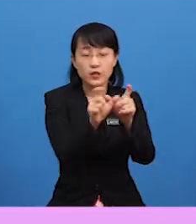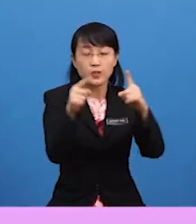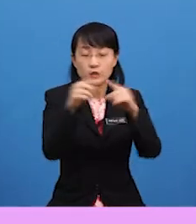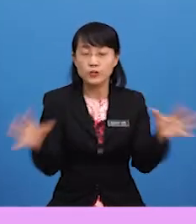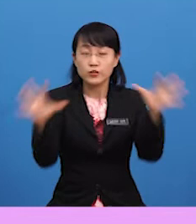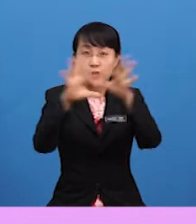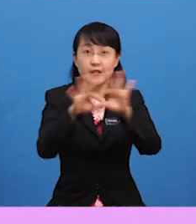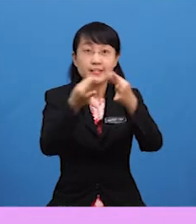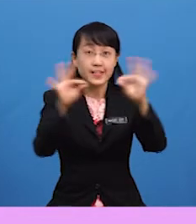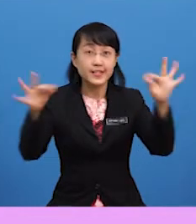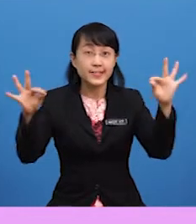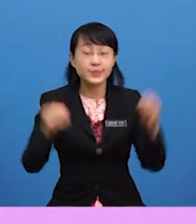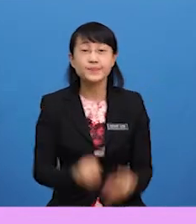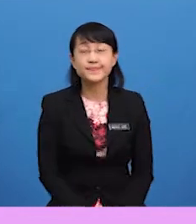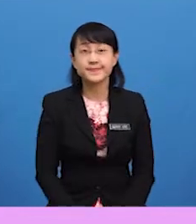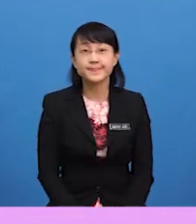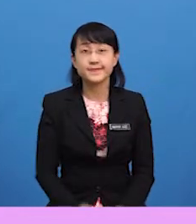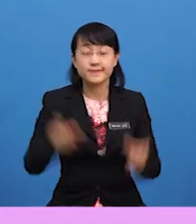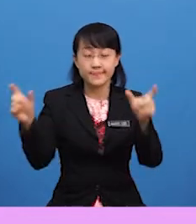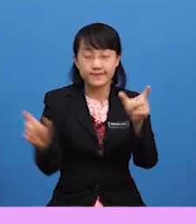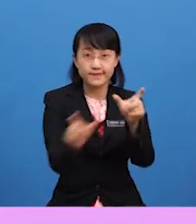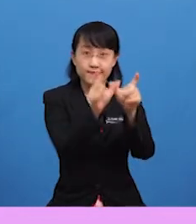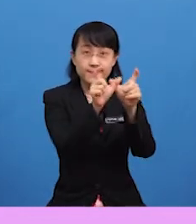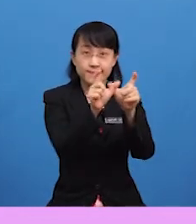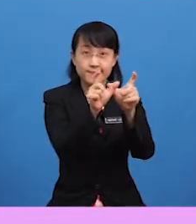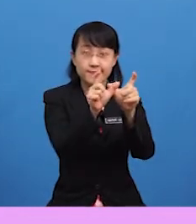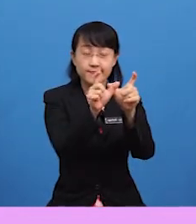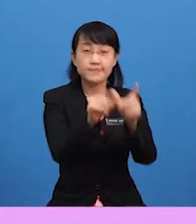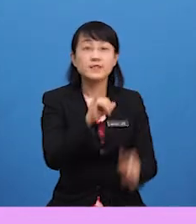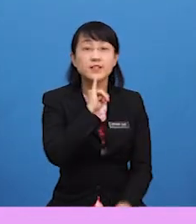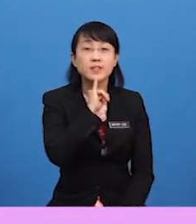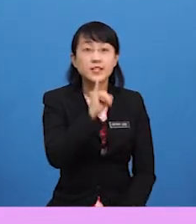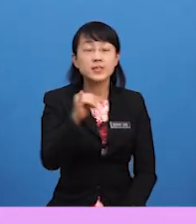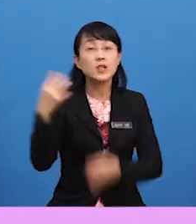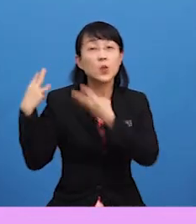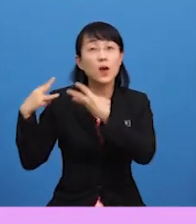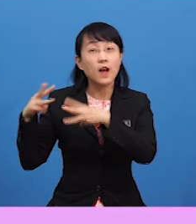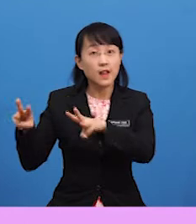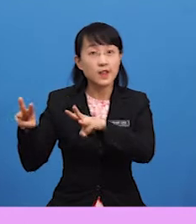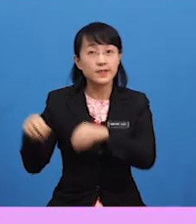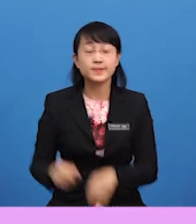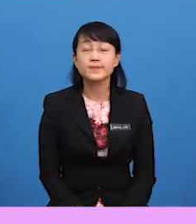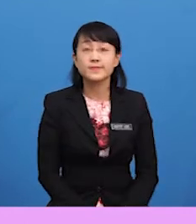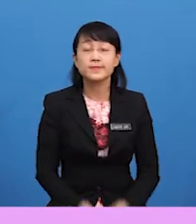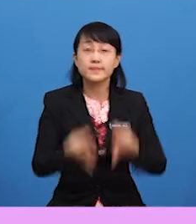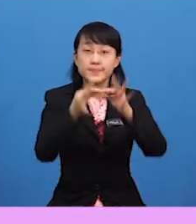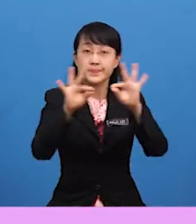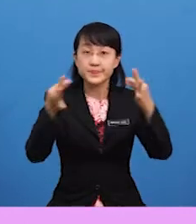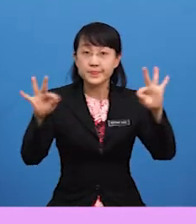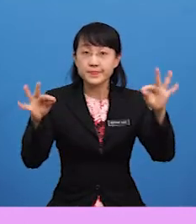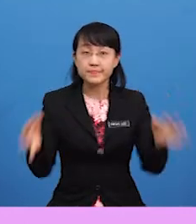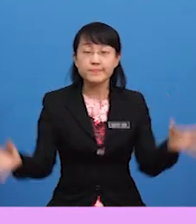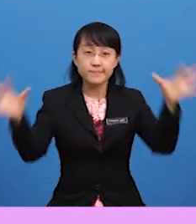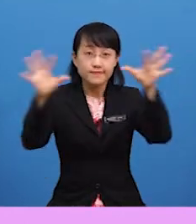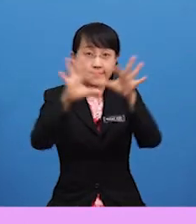the sentence? The conjunction used here is while, and the sentence is also